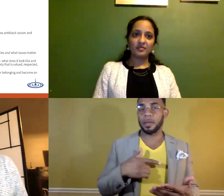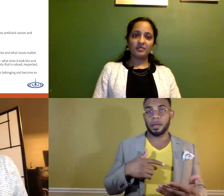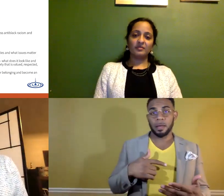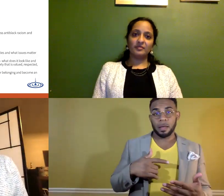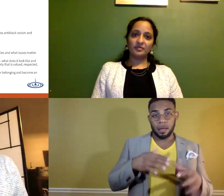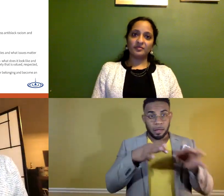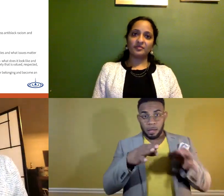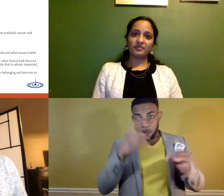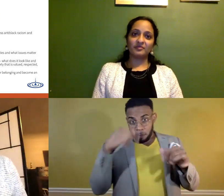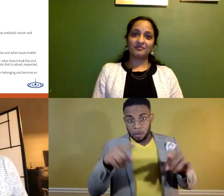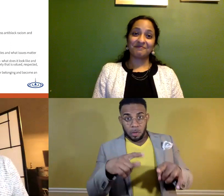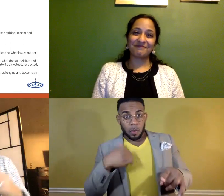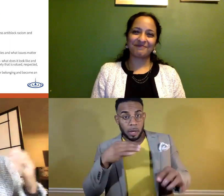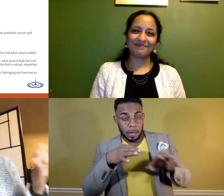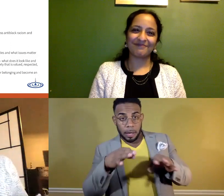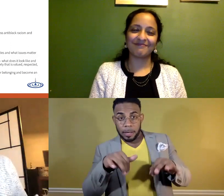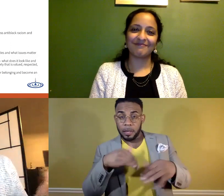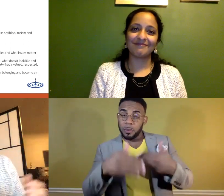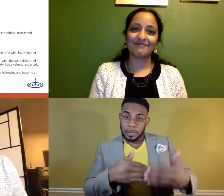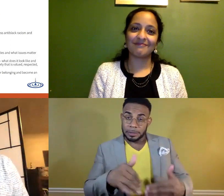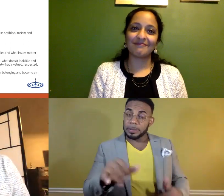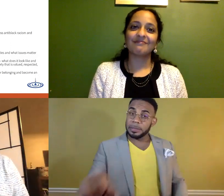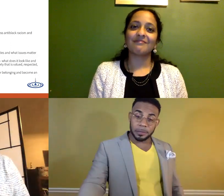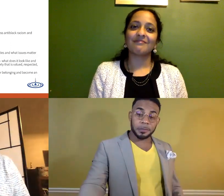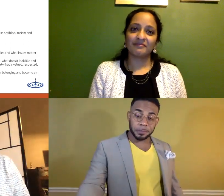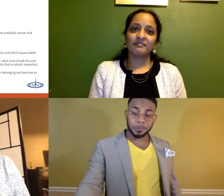outlined, Preeti, you and I, we've outlined this process